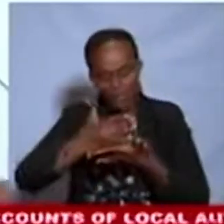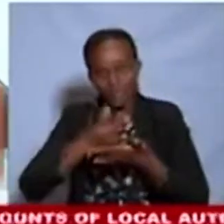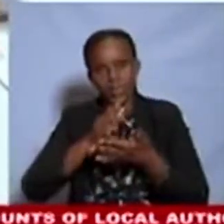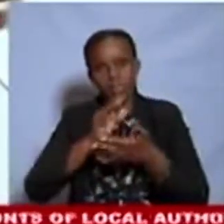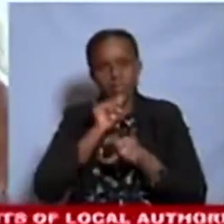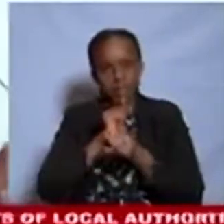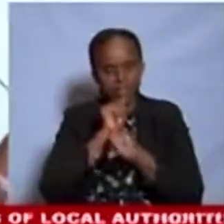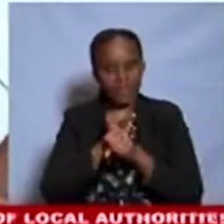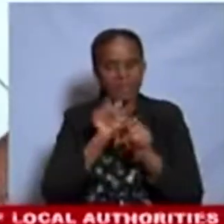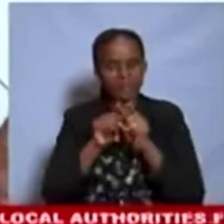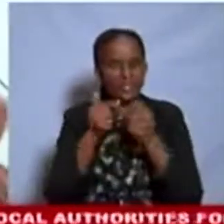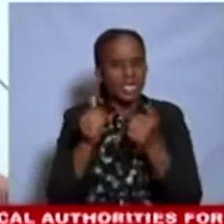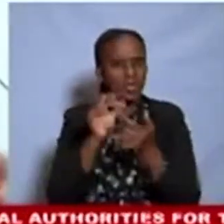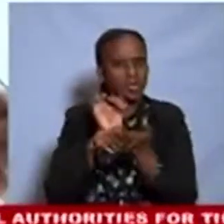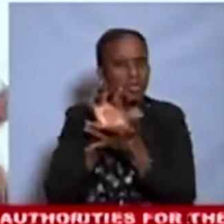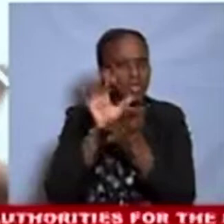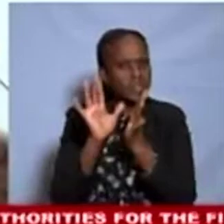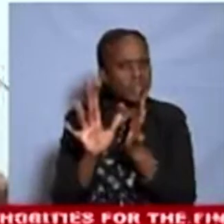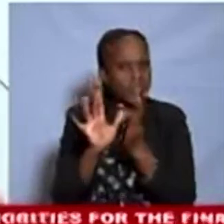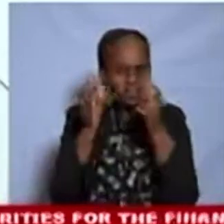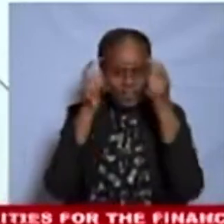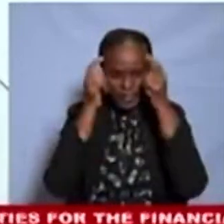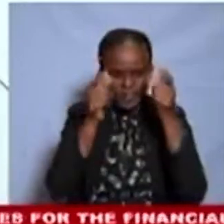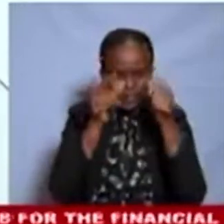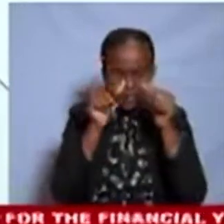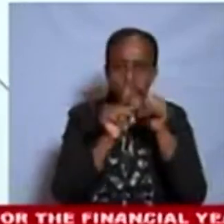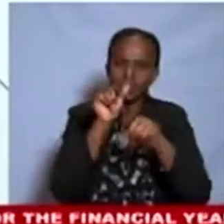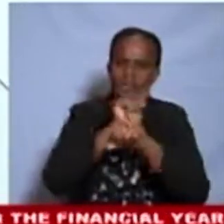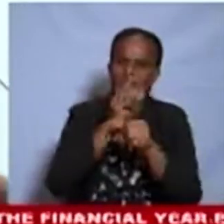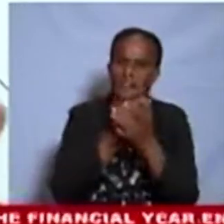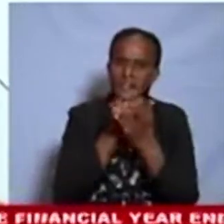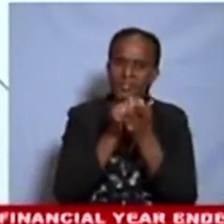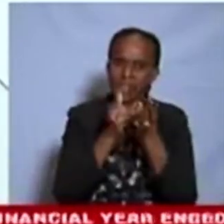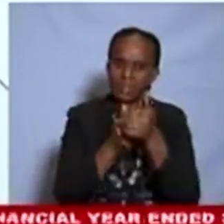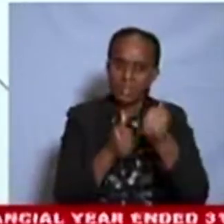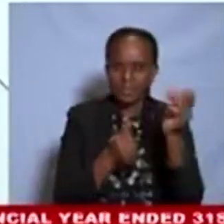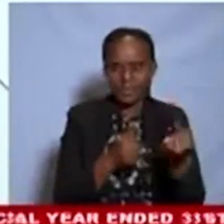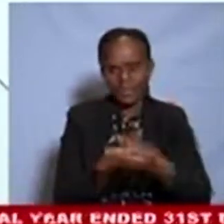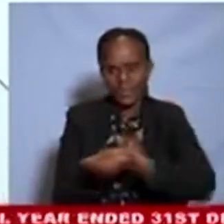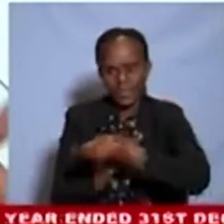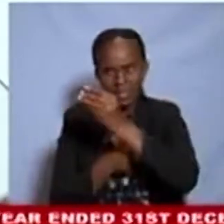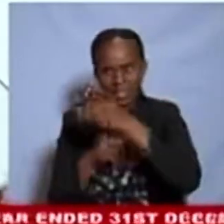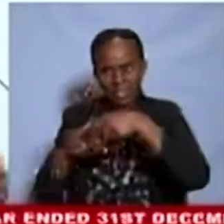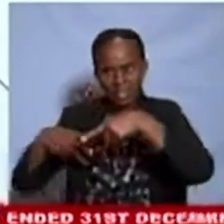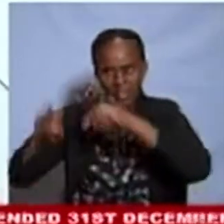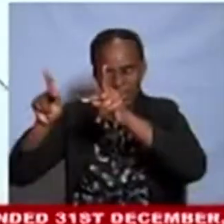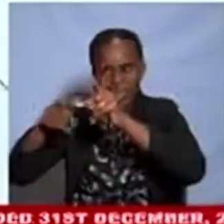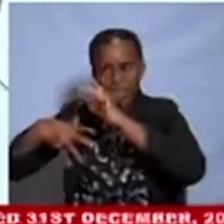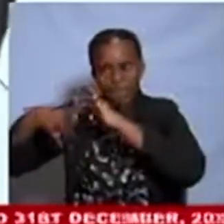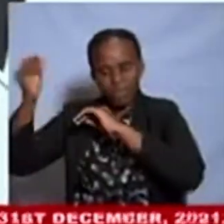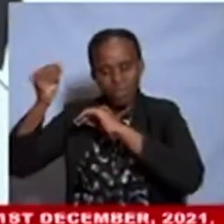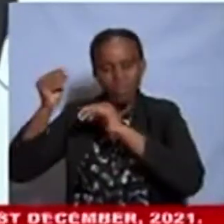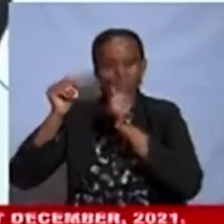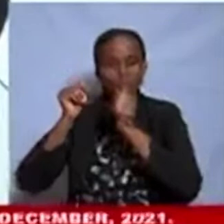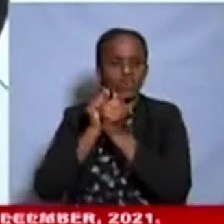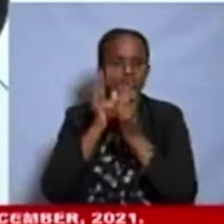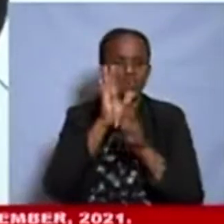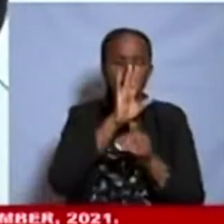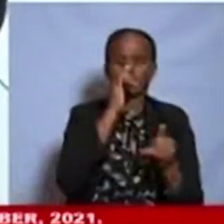continues. But like a cashier, if he hands over daily basis, how is he given permission without him doing his last